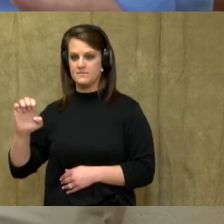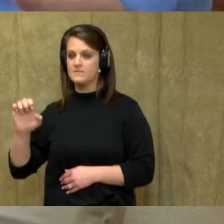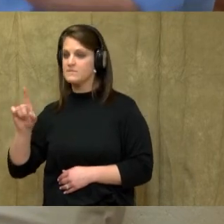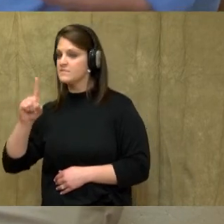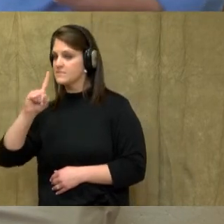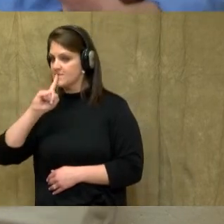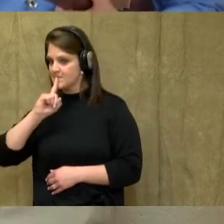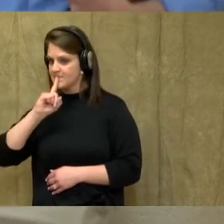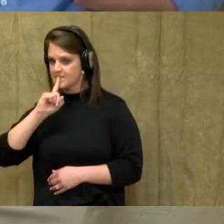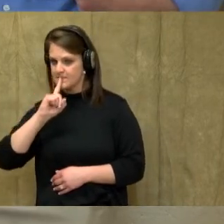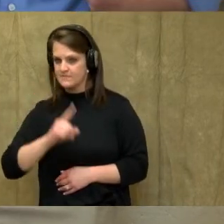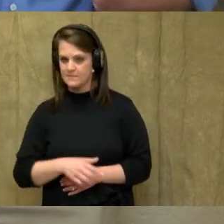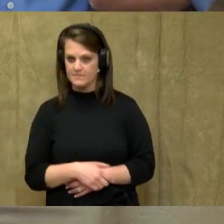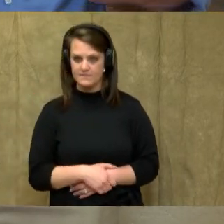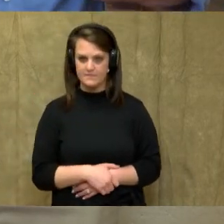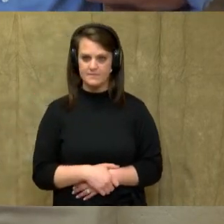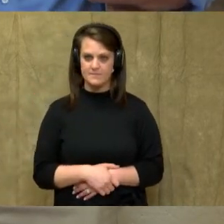E.